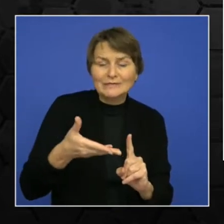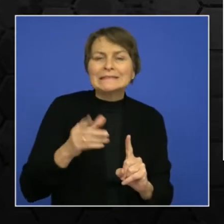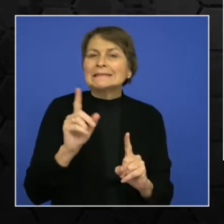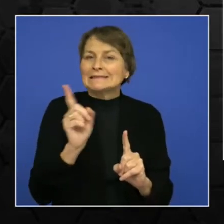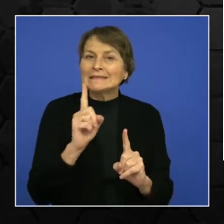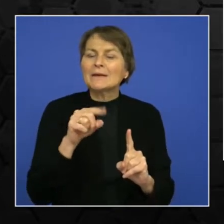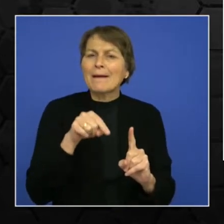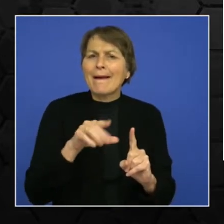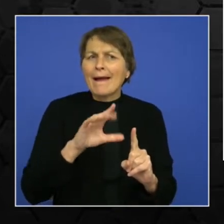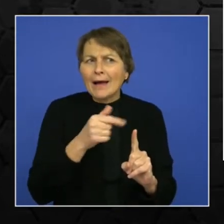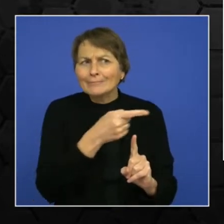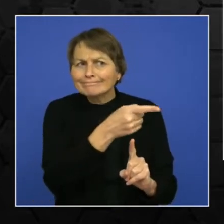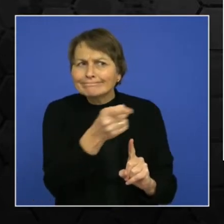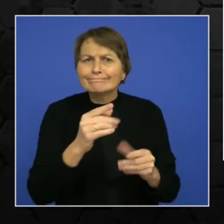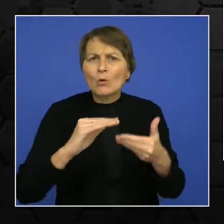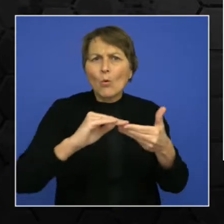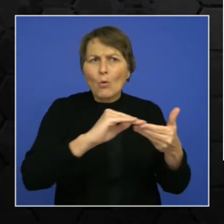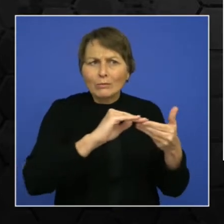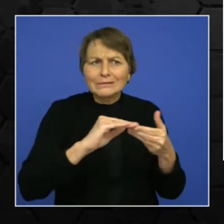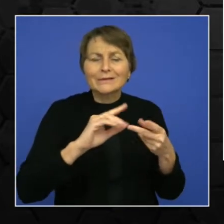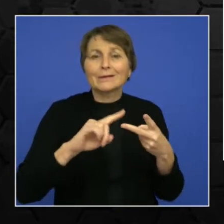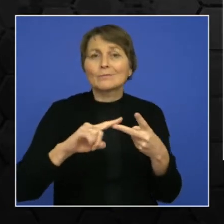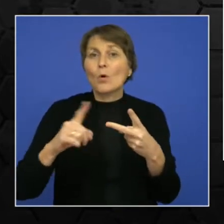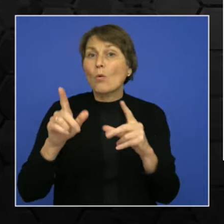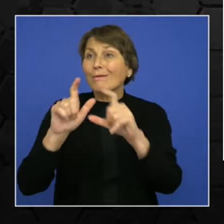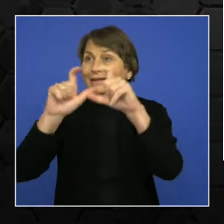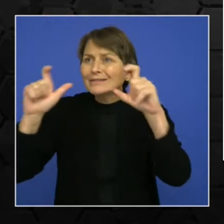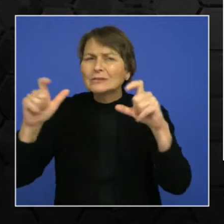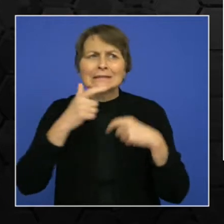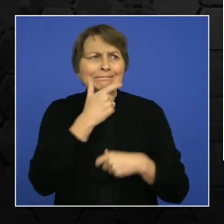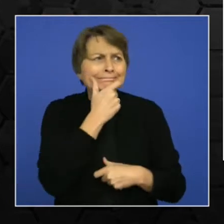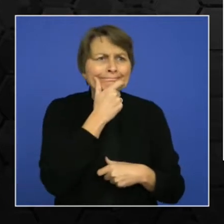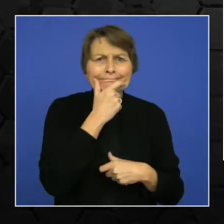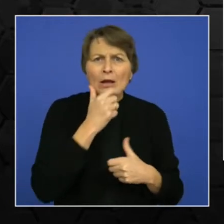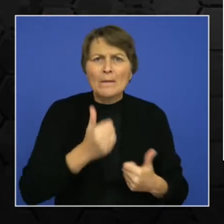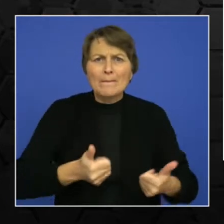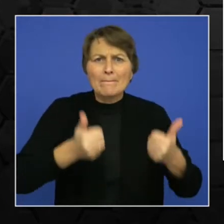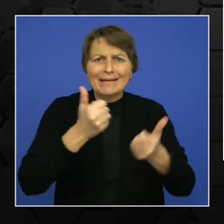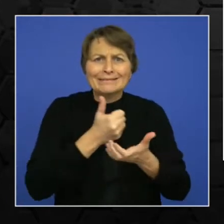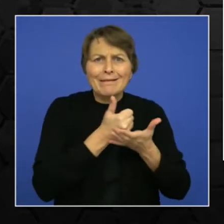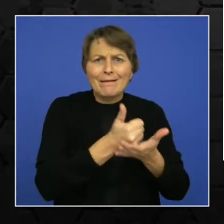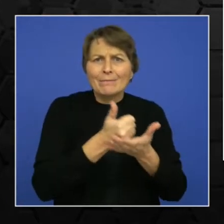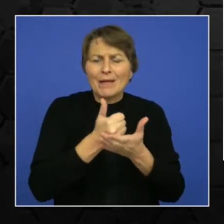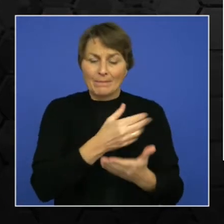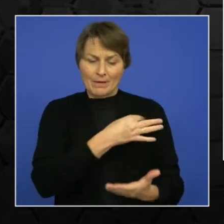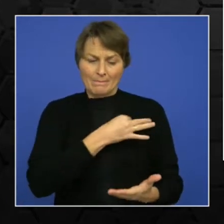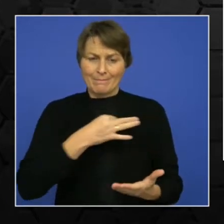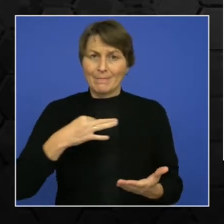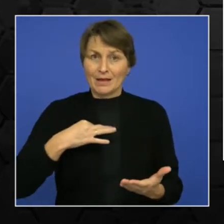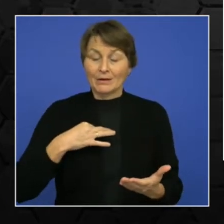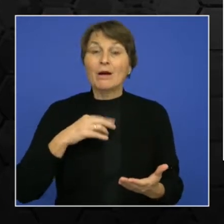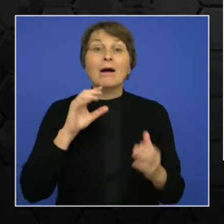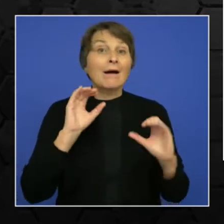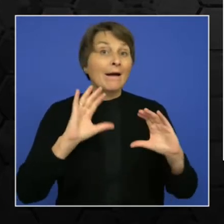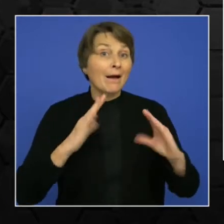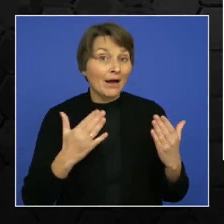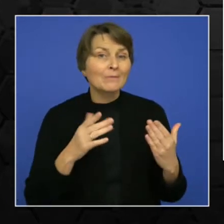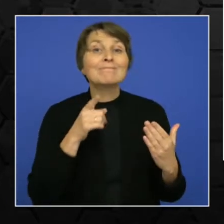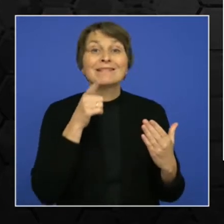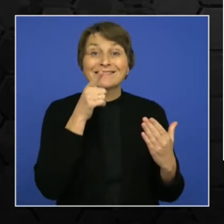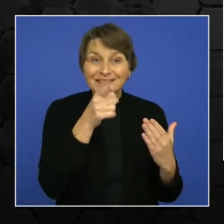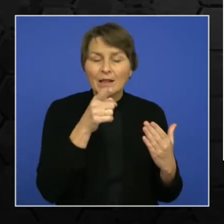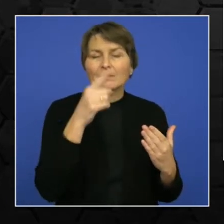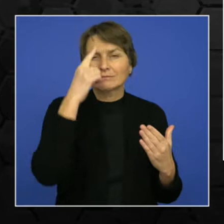organizations or the institutions that are looking ahead, looking forward to inculcate the Azure Health Bot need to build their own scenarios.